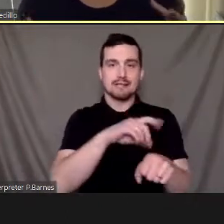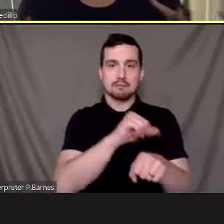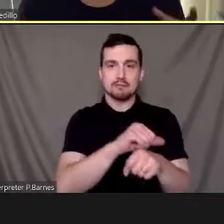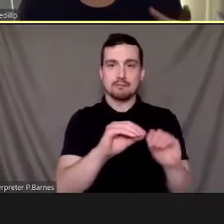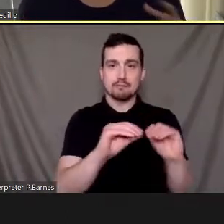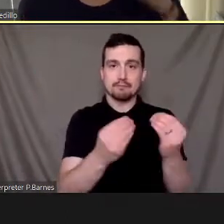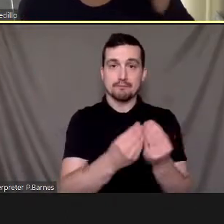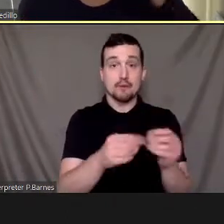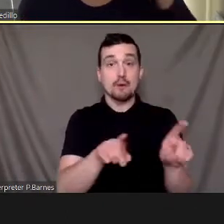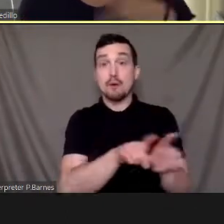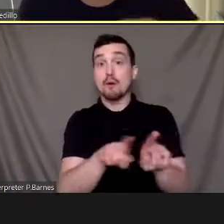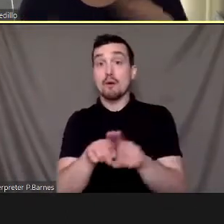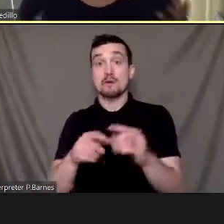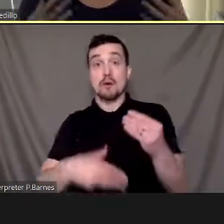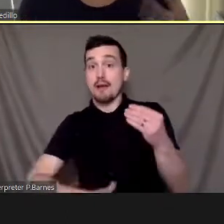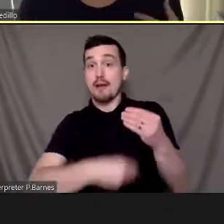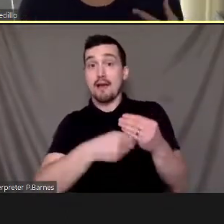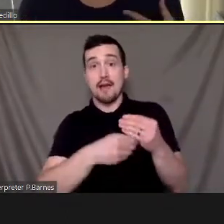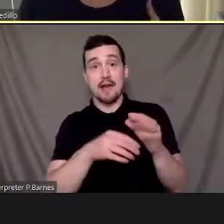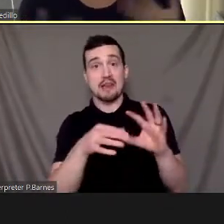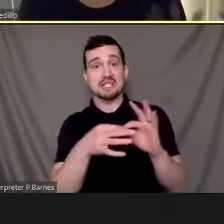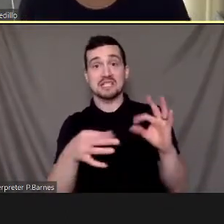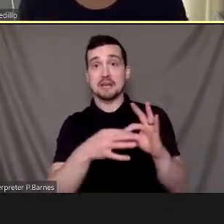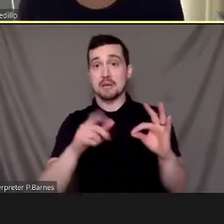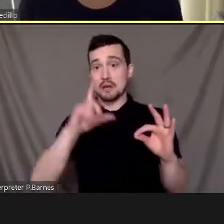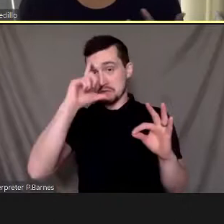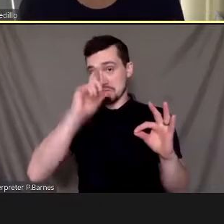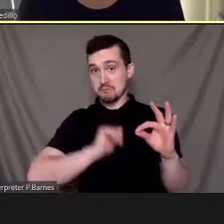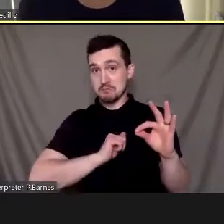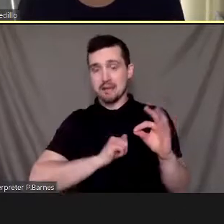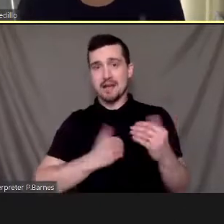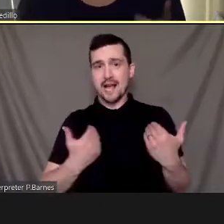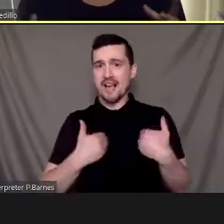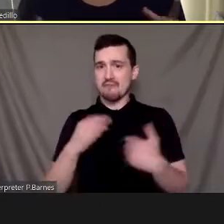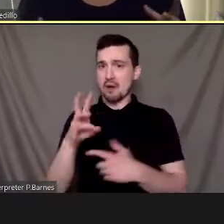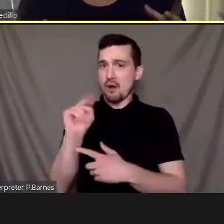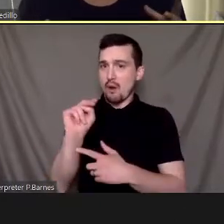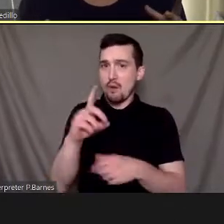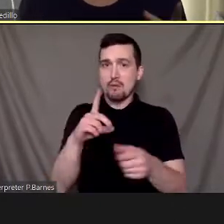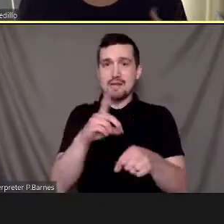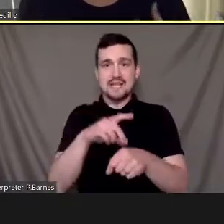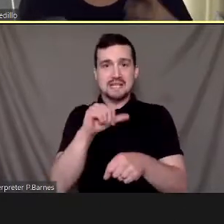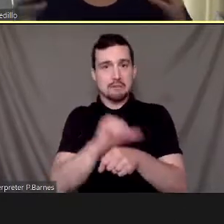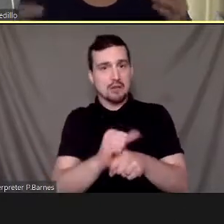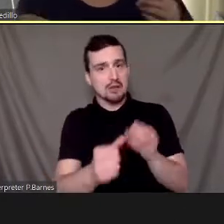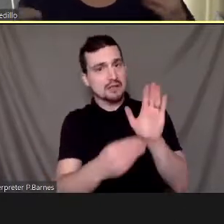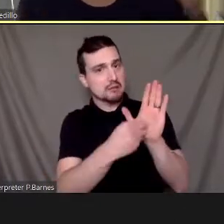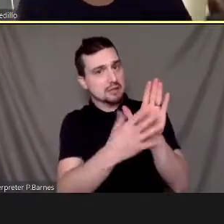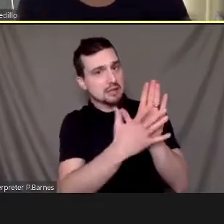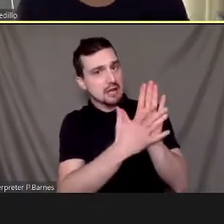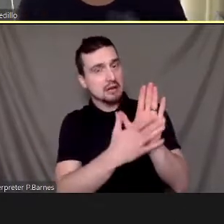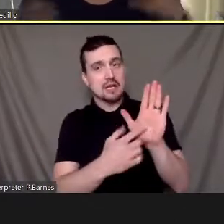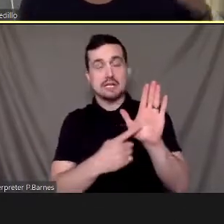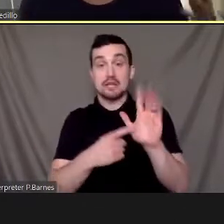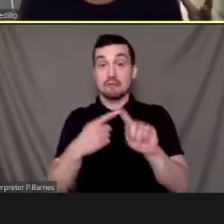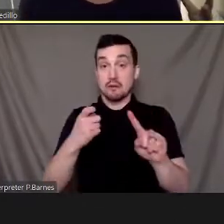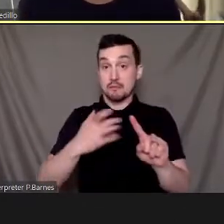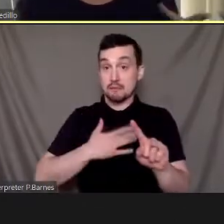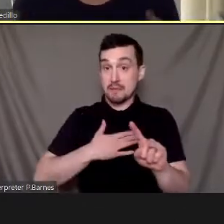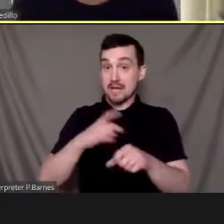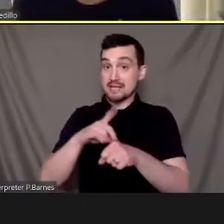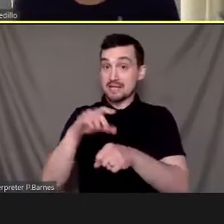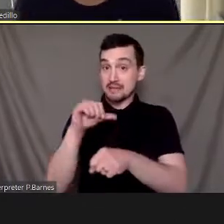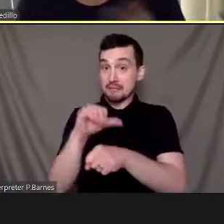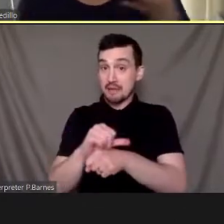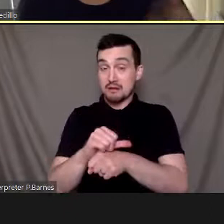access statement there where I talk about my own disabilities, and I say, so as a result of these